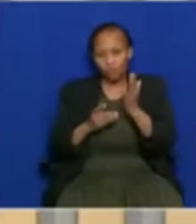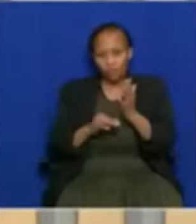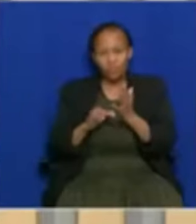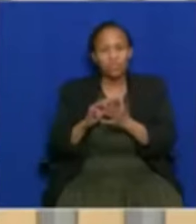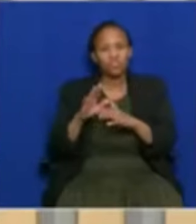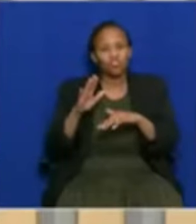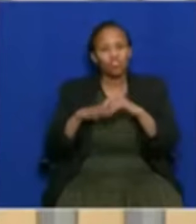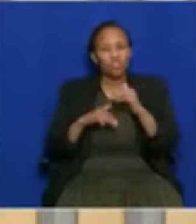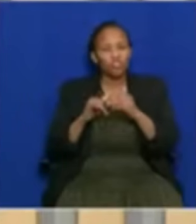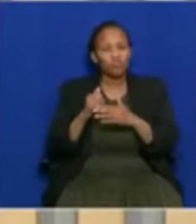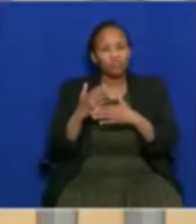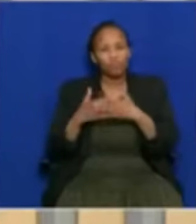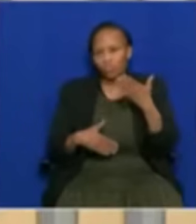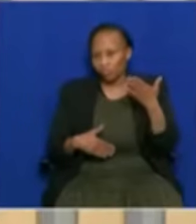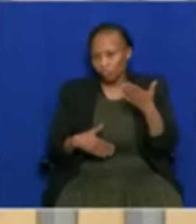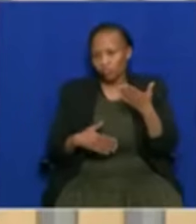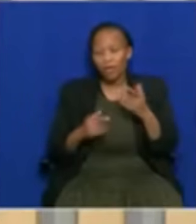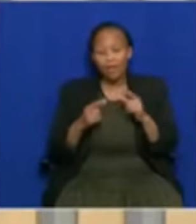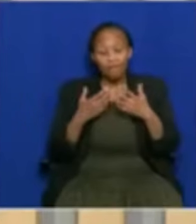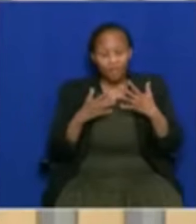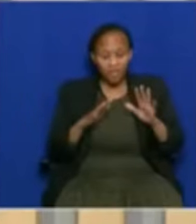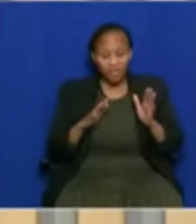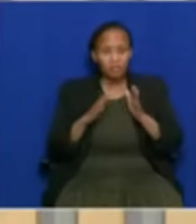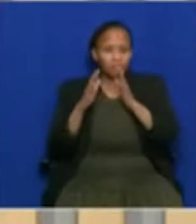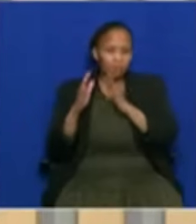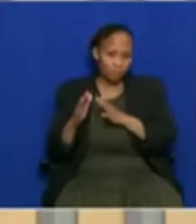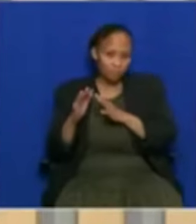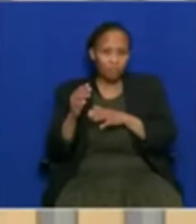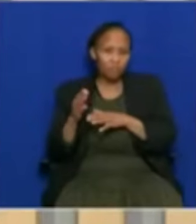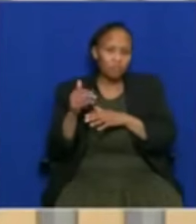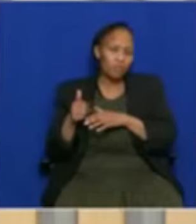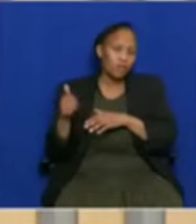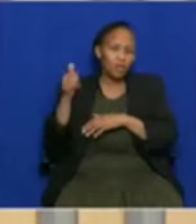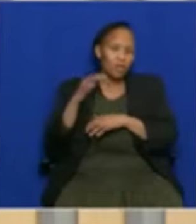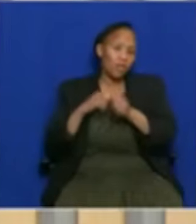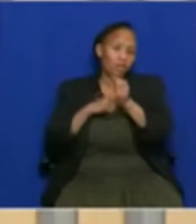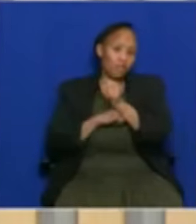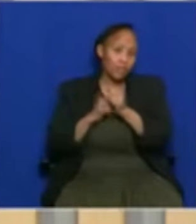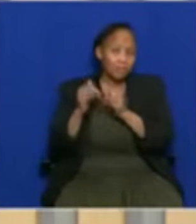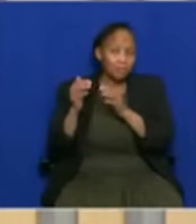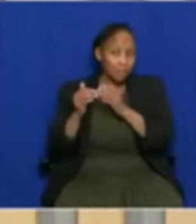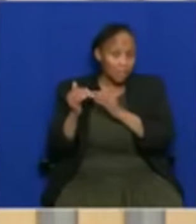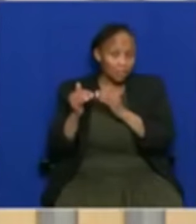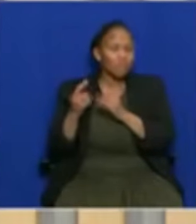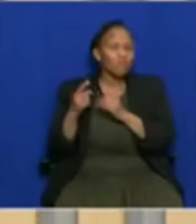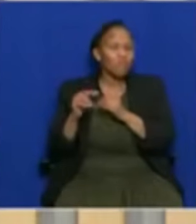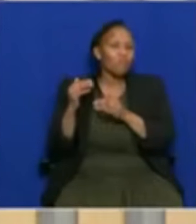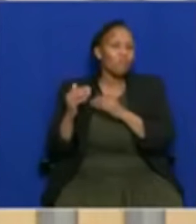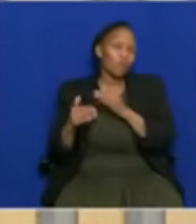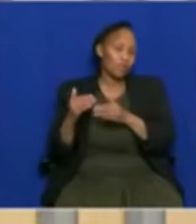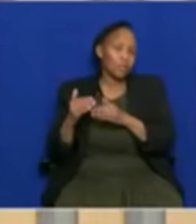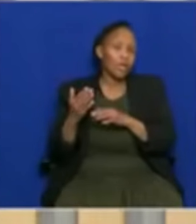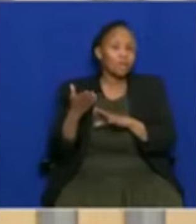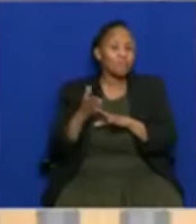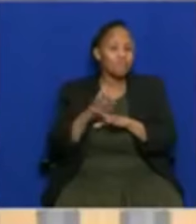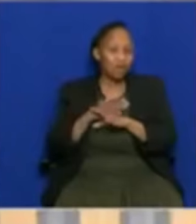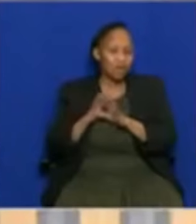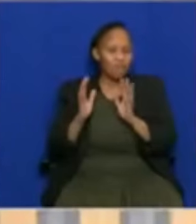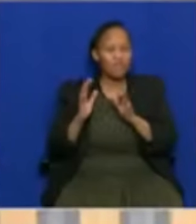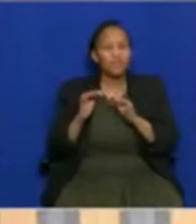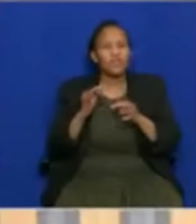and from there it goes to the head of office and the management from that process. Okay. As I explained to you. Thank you. All right, thank